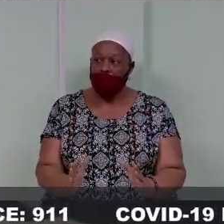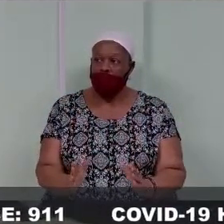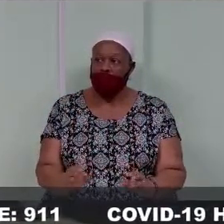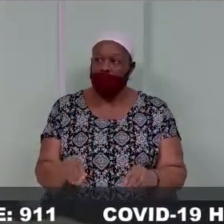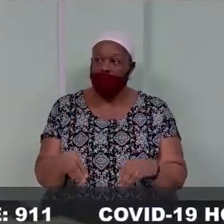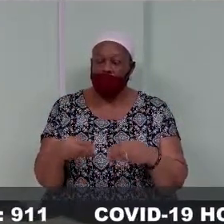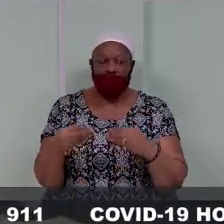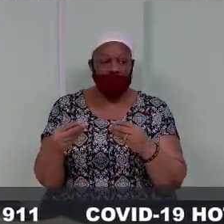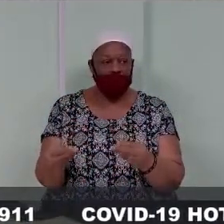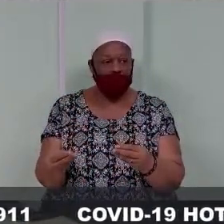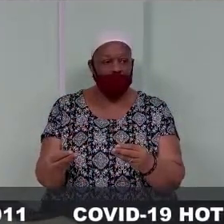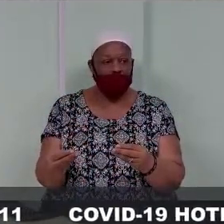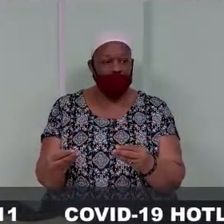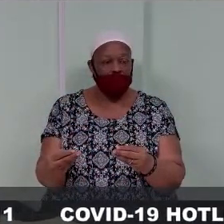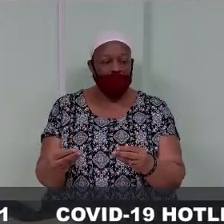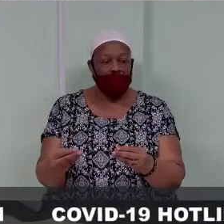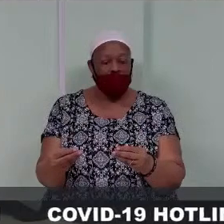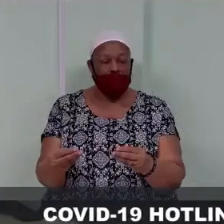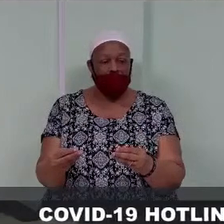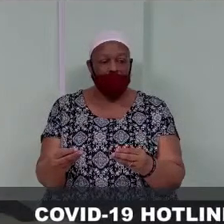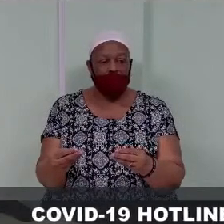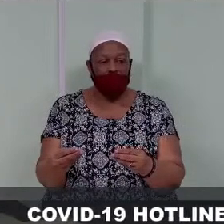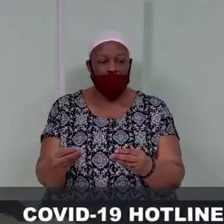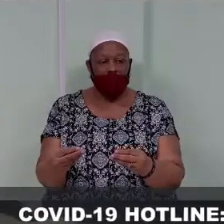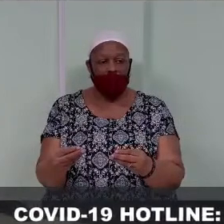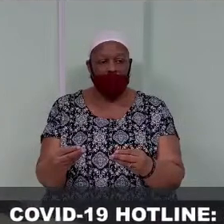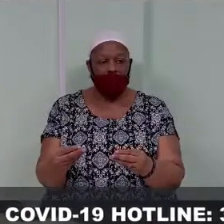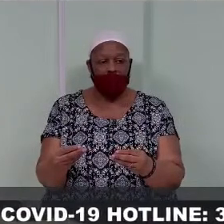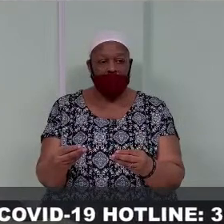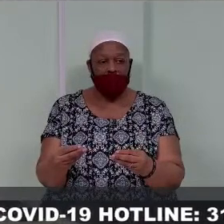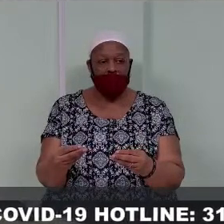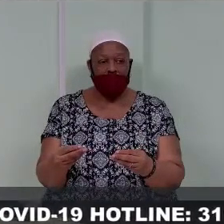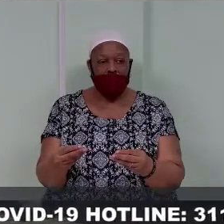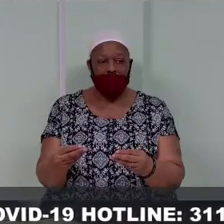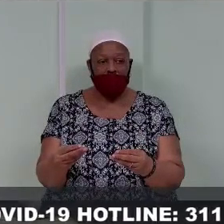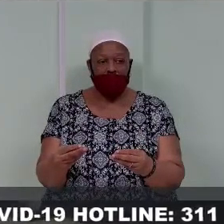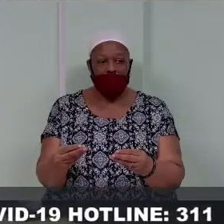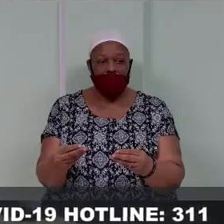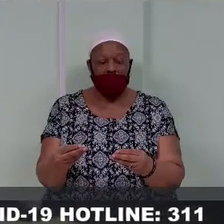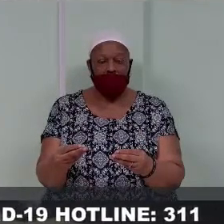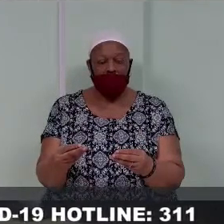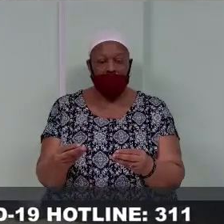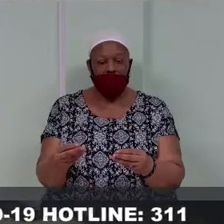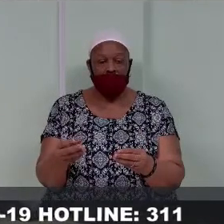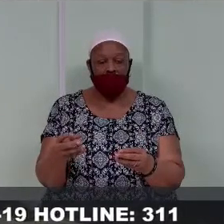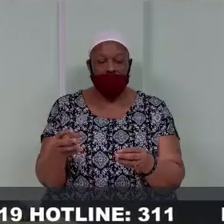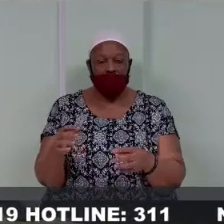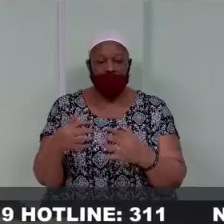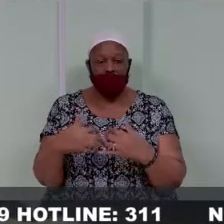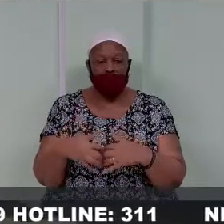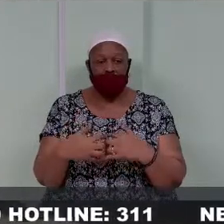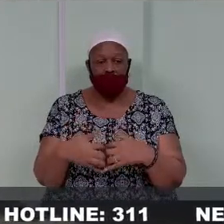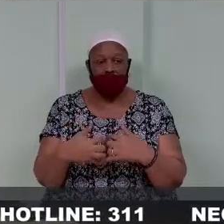7L ULV disinfectant fogger to the COVID-19 task